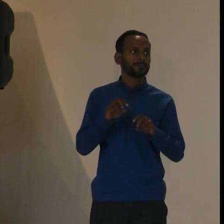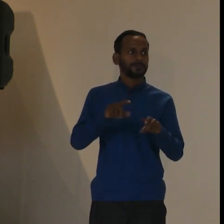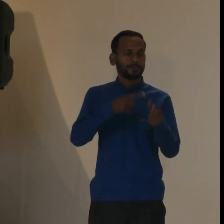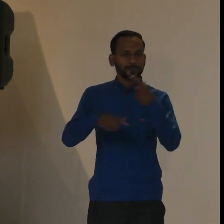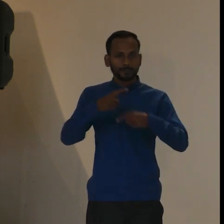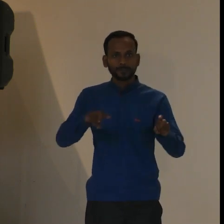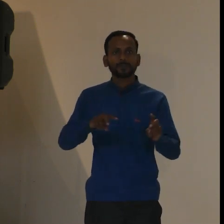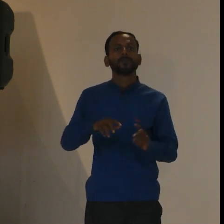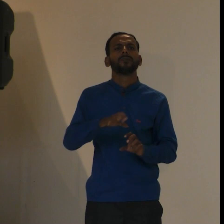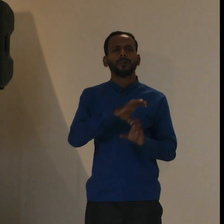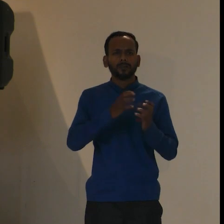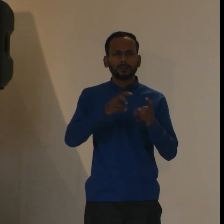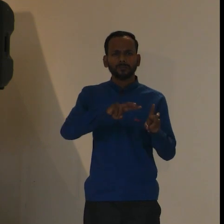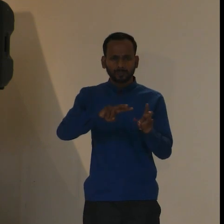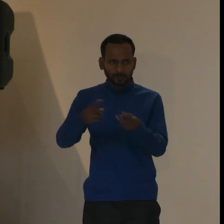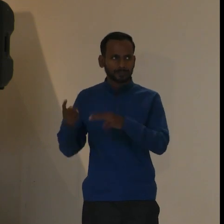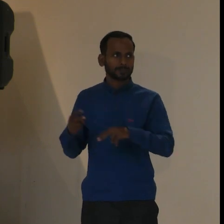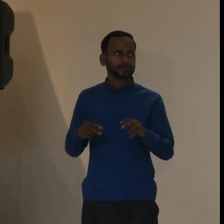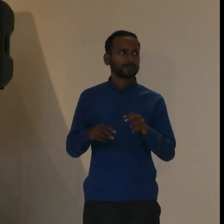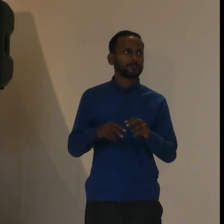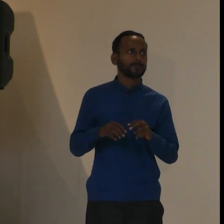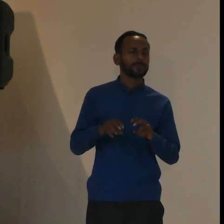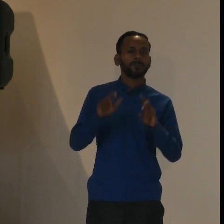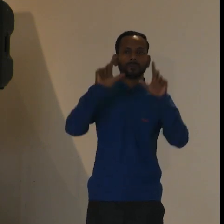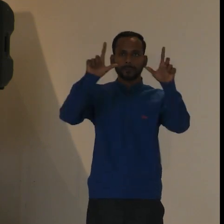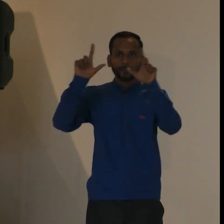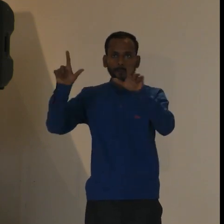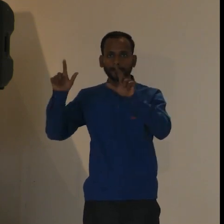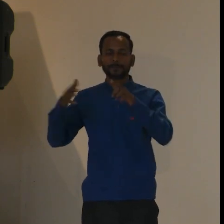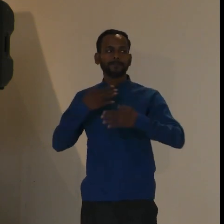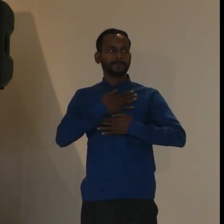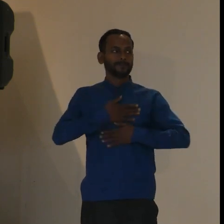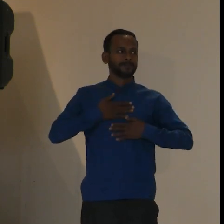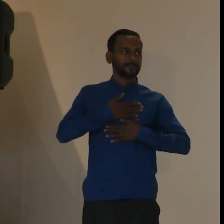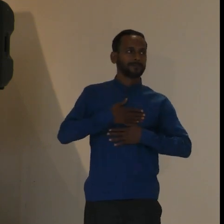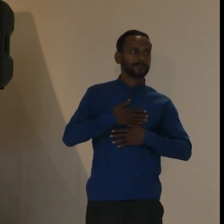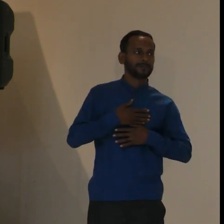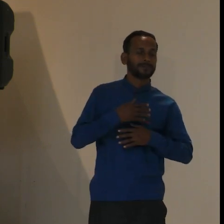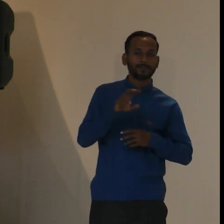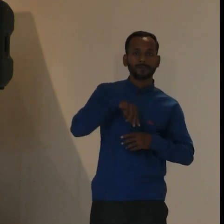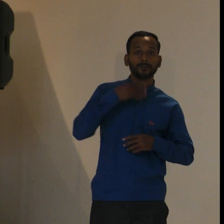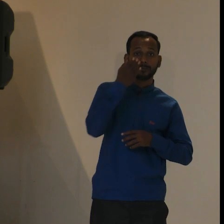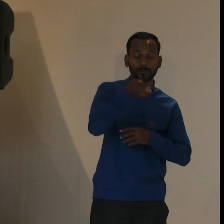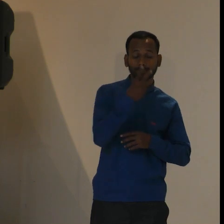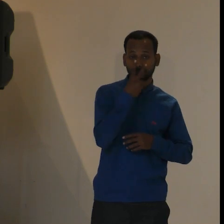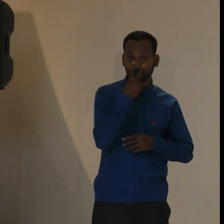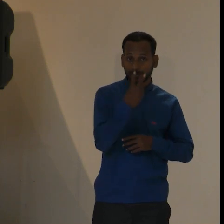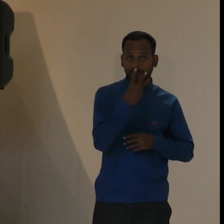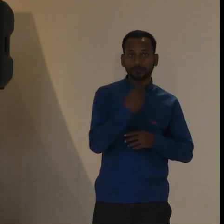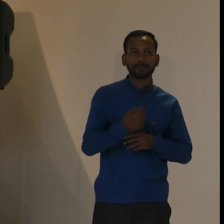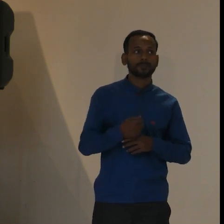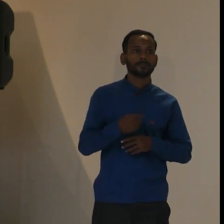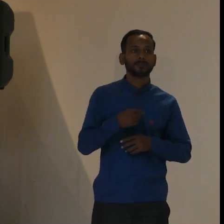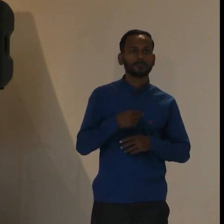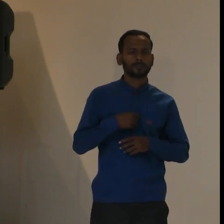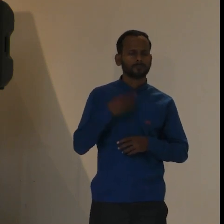different socioeconomic groups. Would they necessarily think of museums as entertainment or as places to see, right? And I